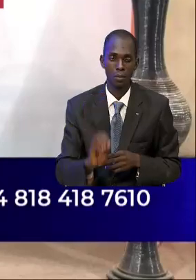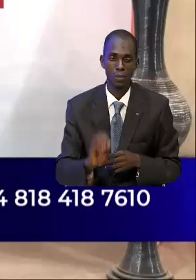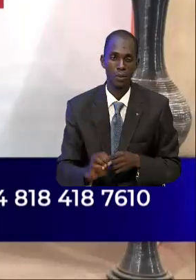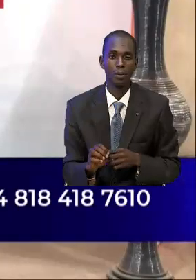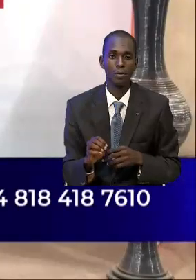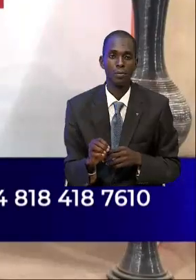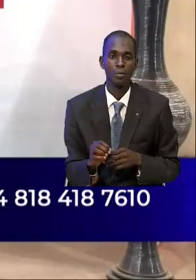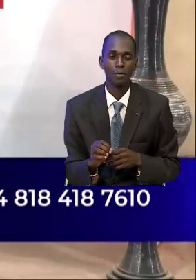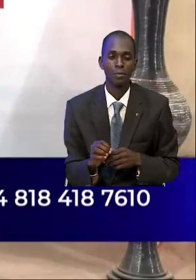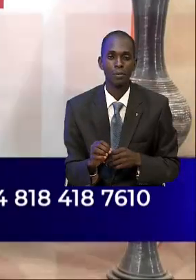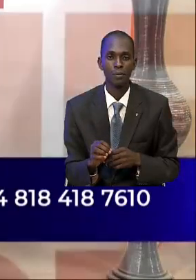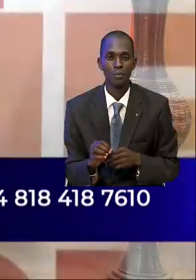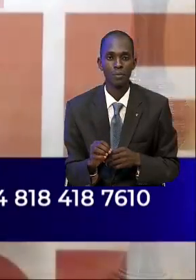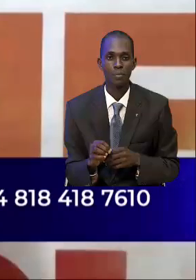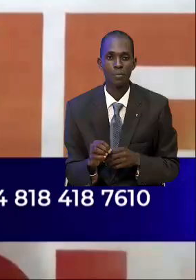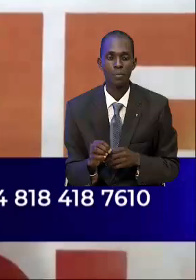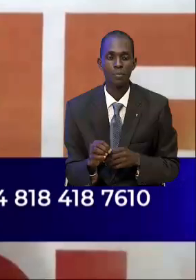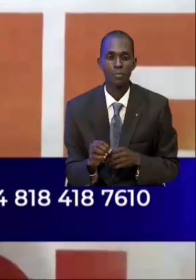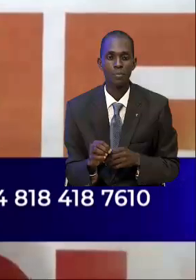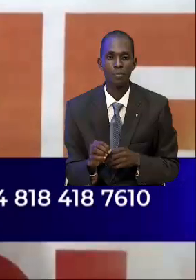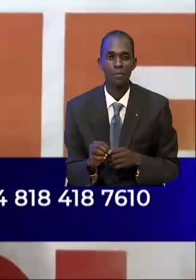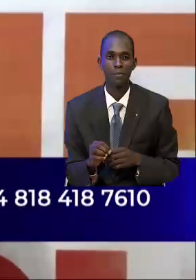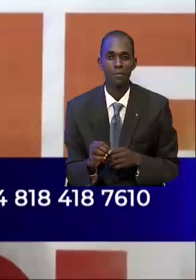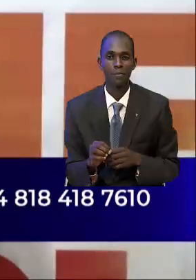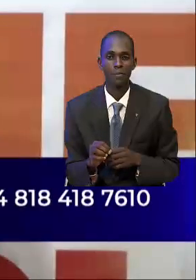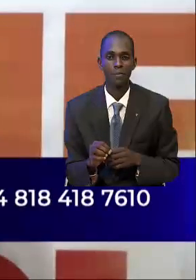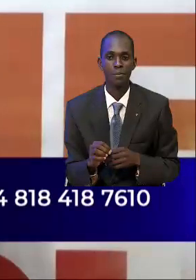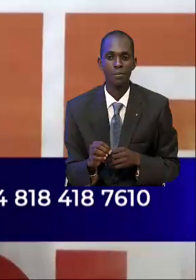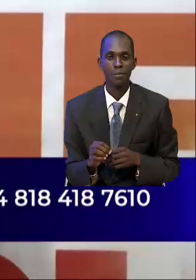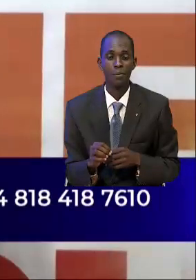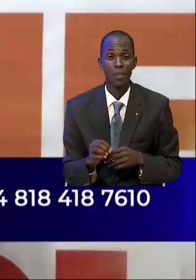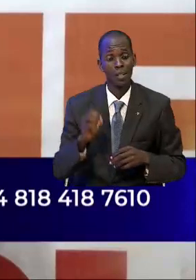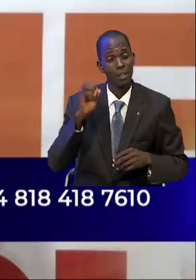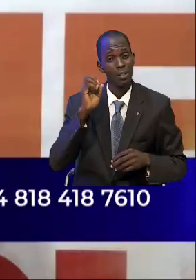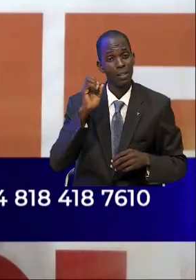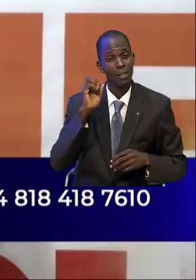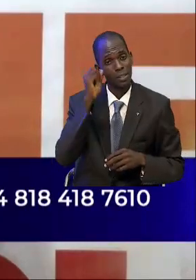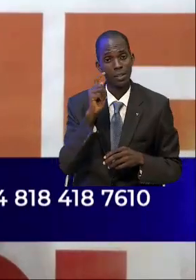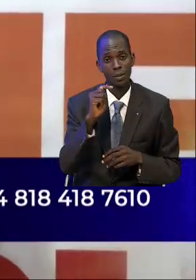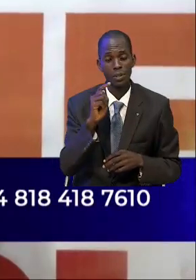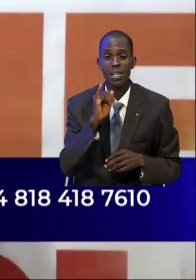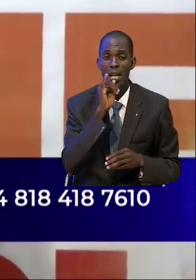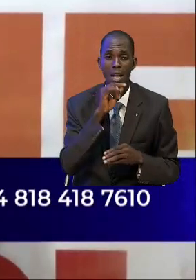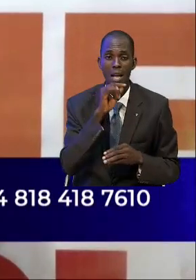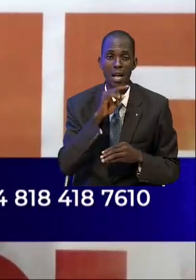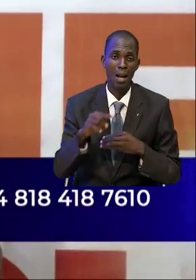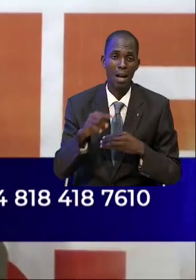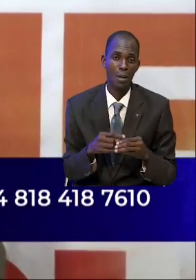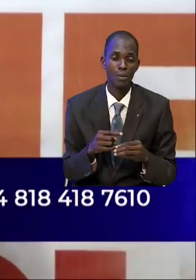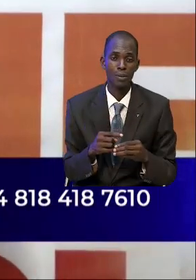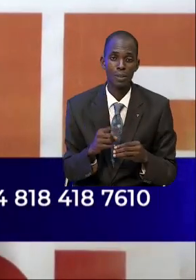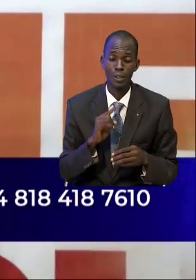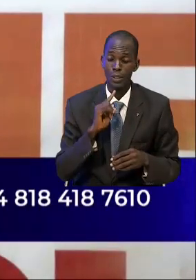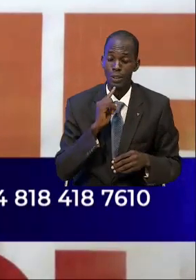Benjamin Uchechukwu Obi. I am from Oji region.